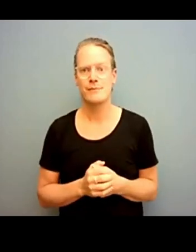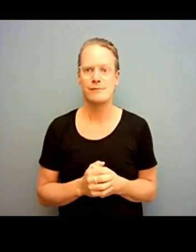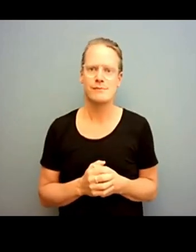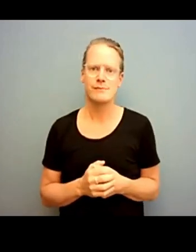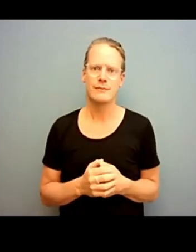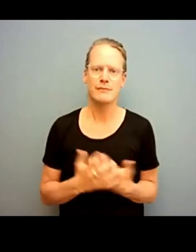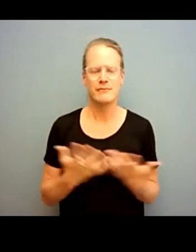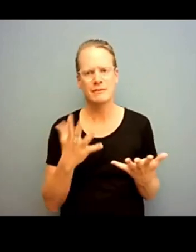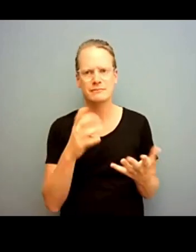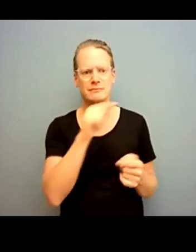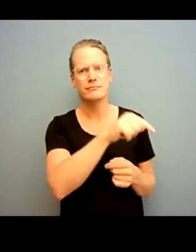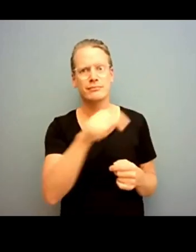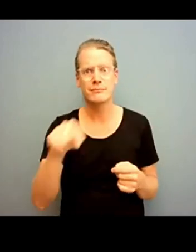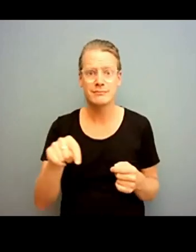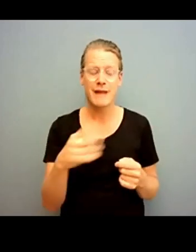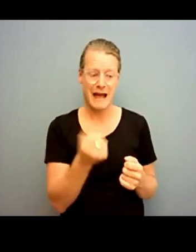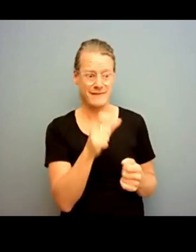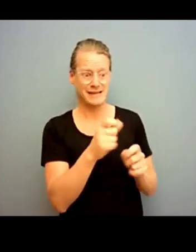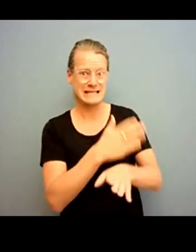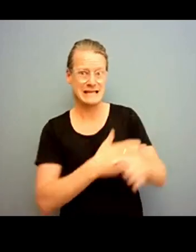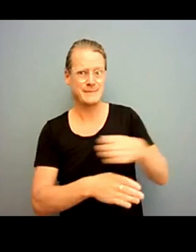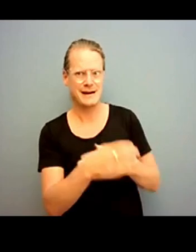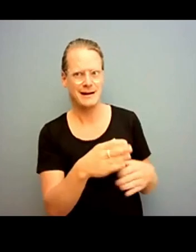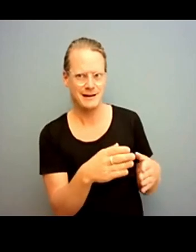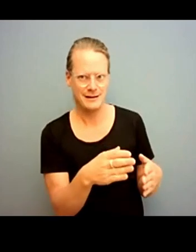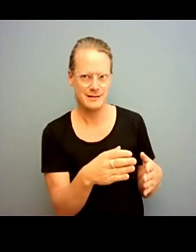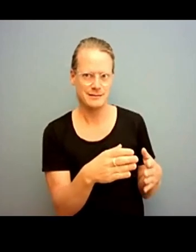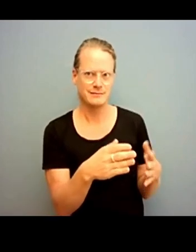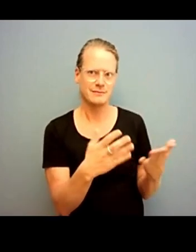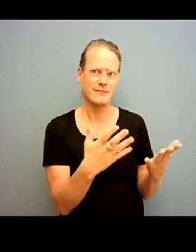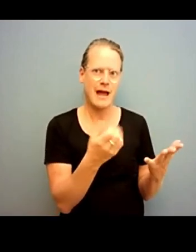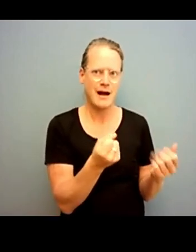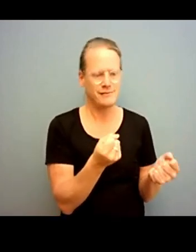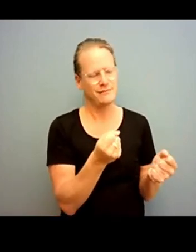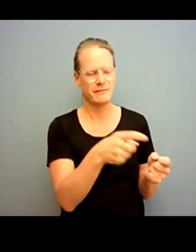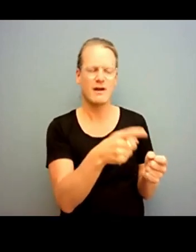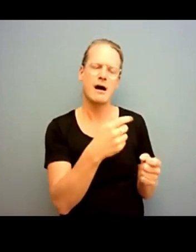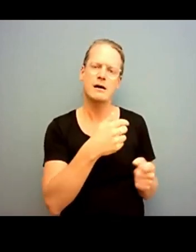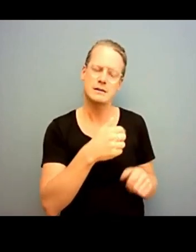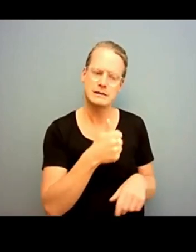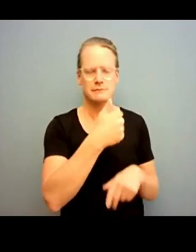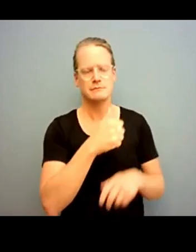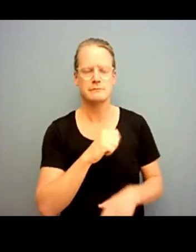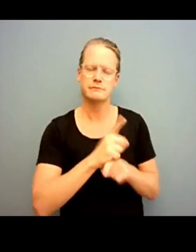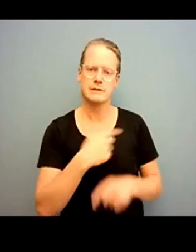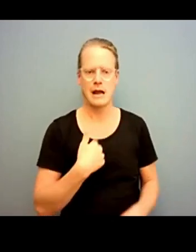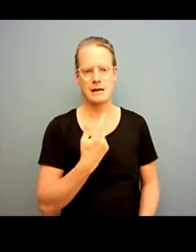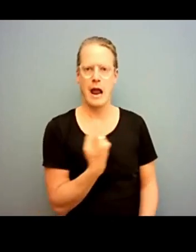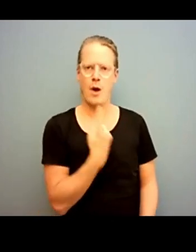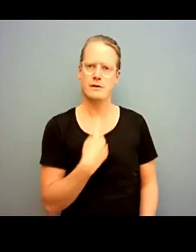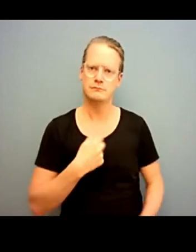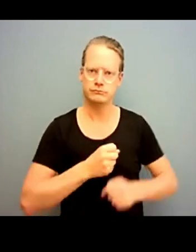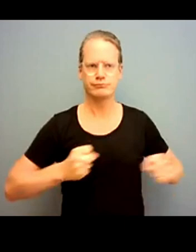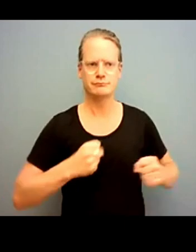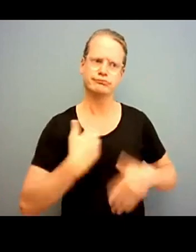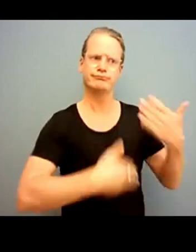with dementia? And these questions are beginning to bubble up in the system because